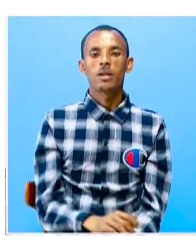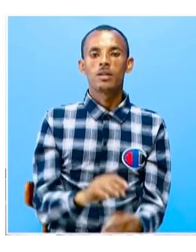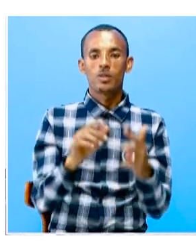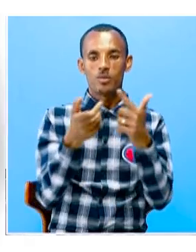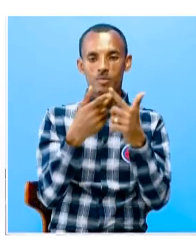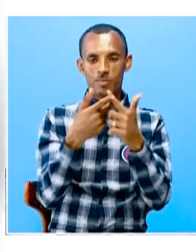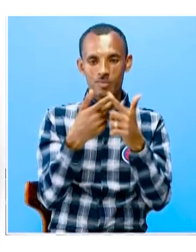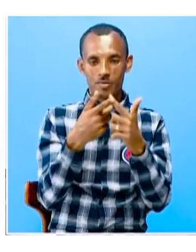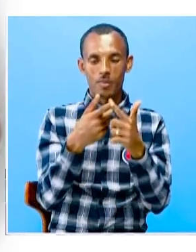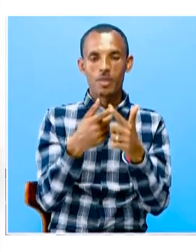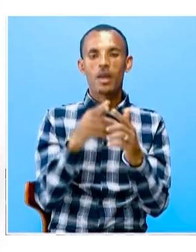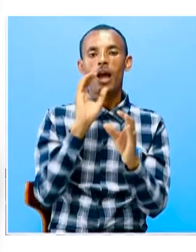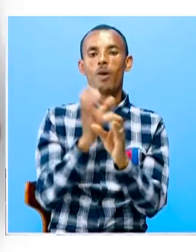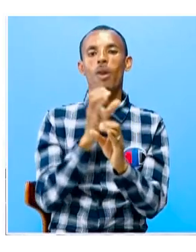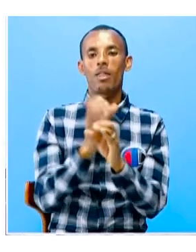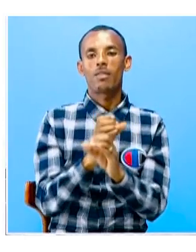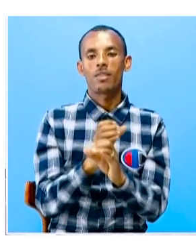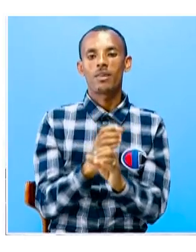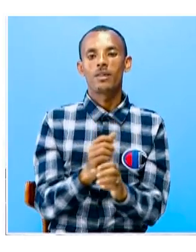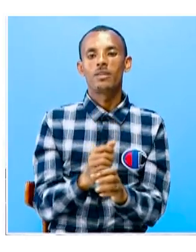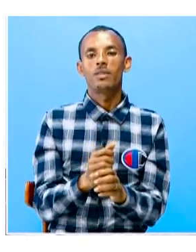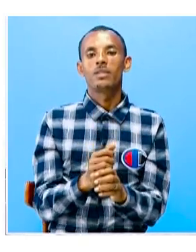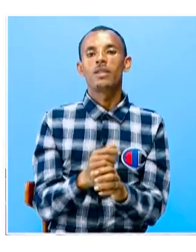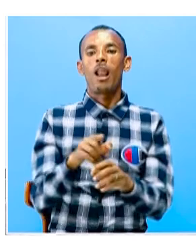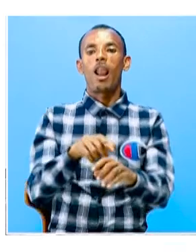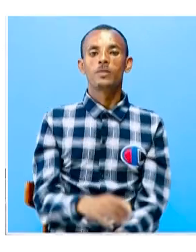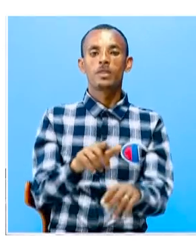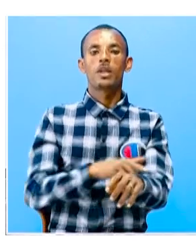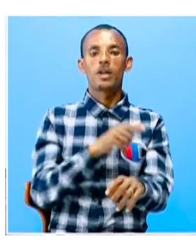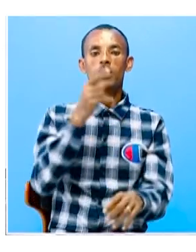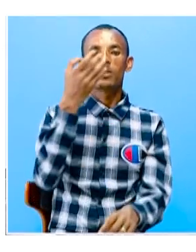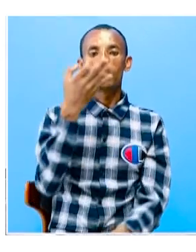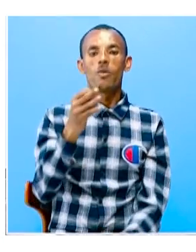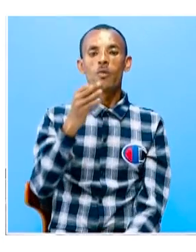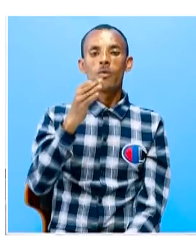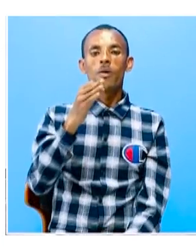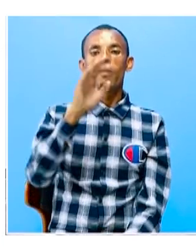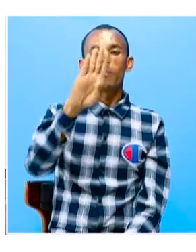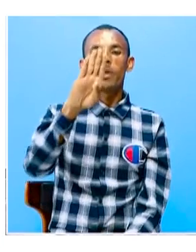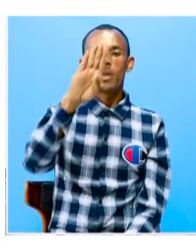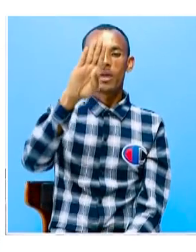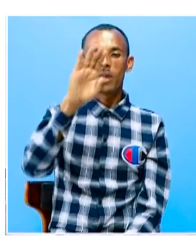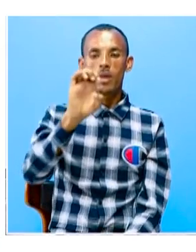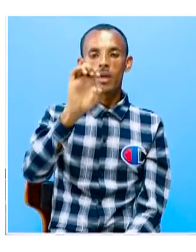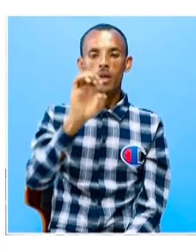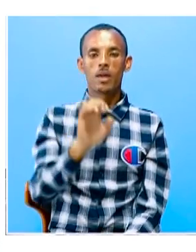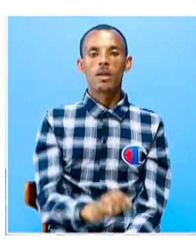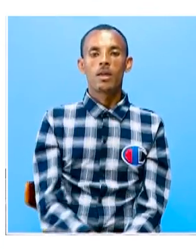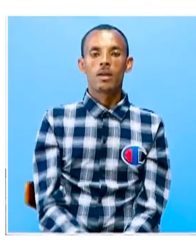to calculate the length of BE.